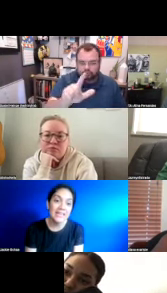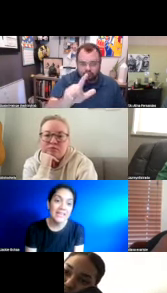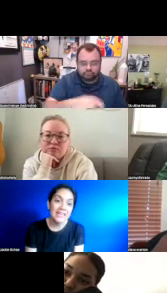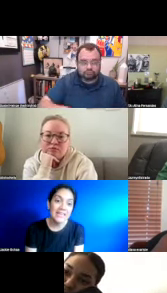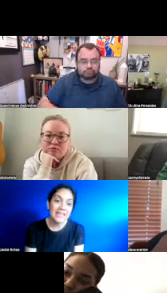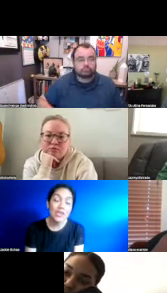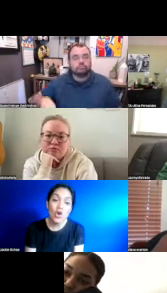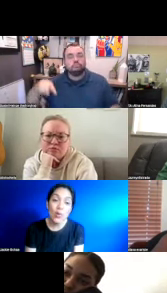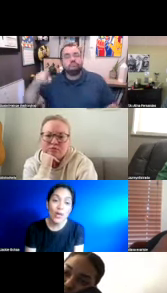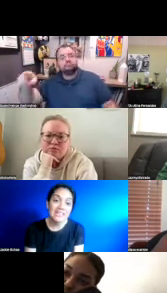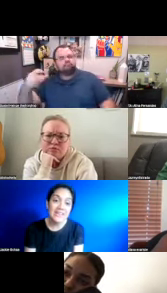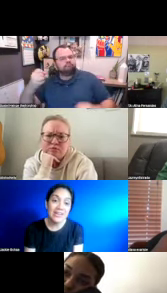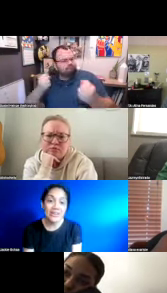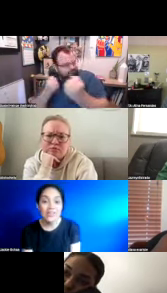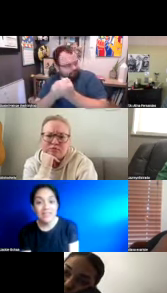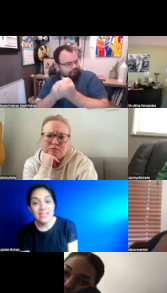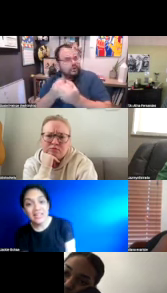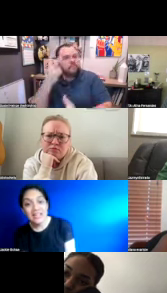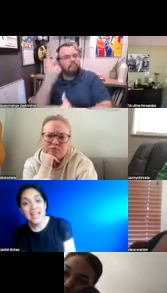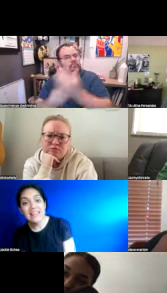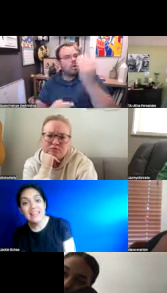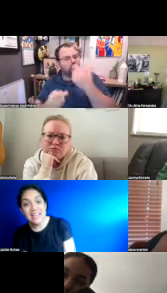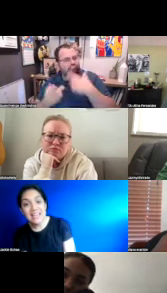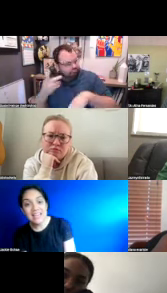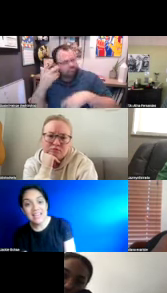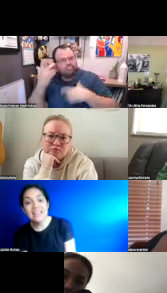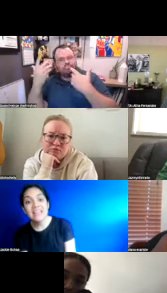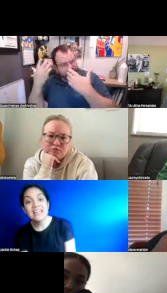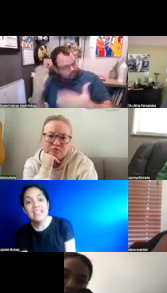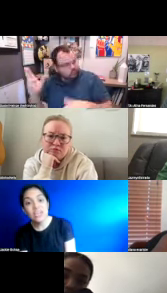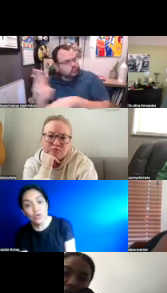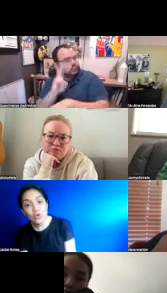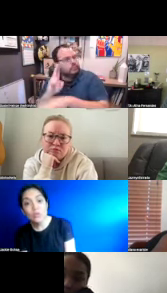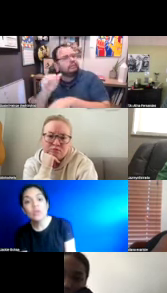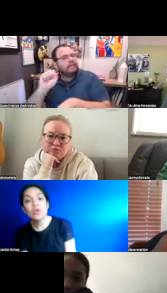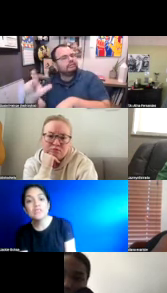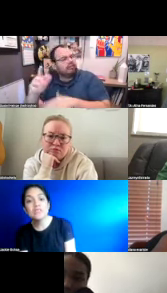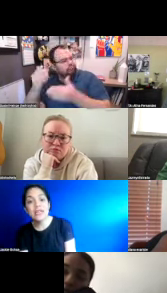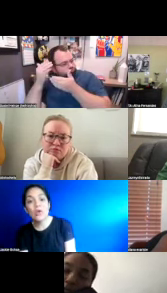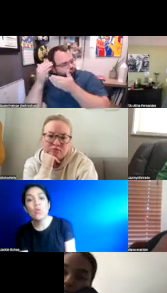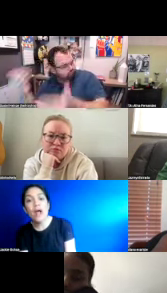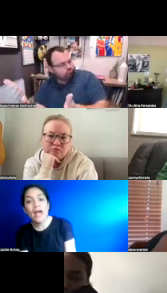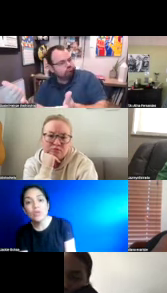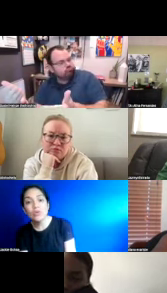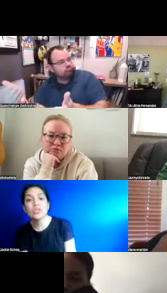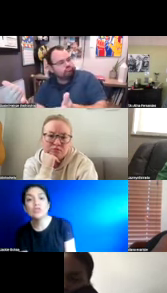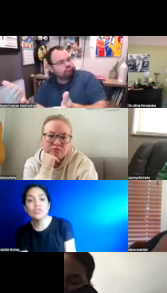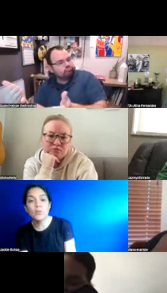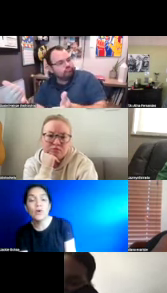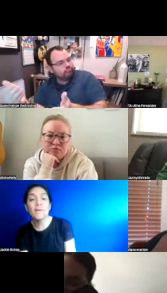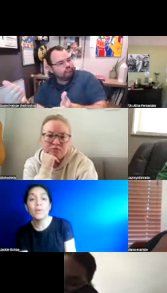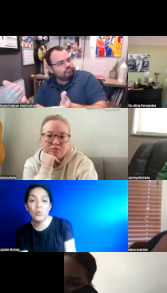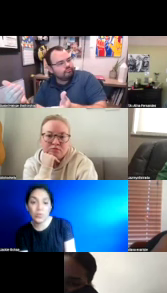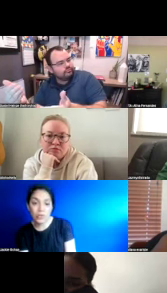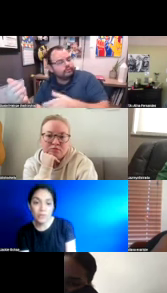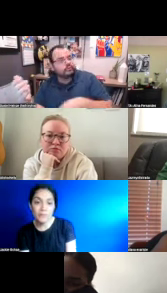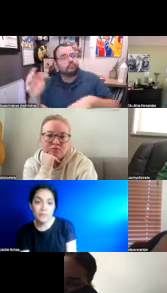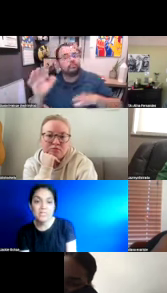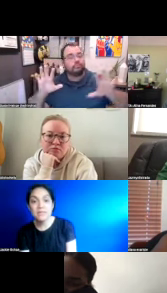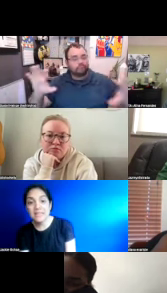only, no ASL. And then in the other group, you can say why you think you should support